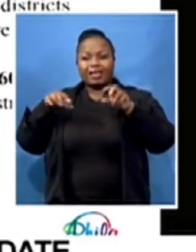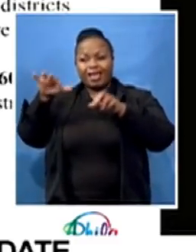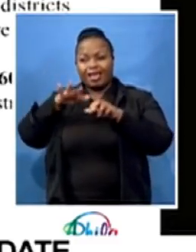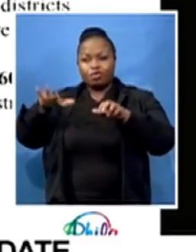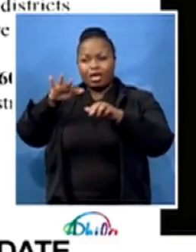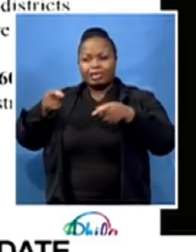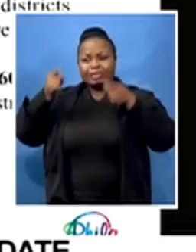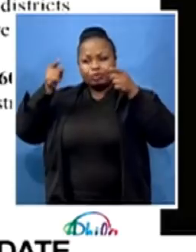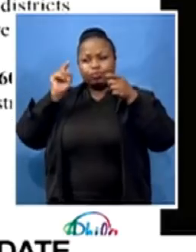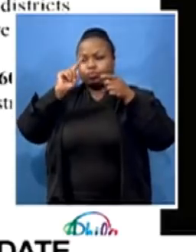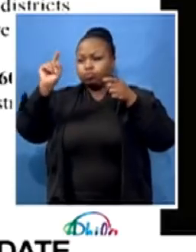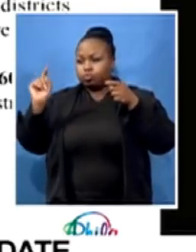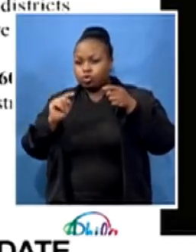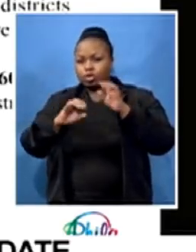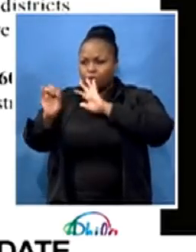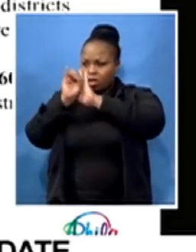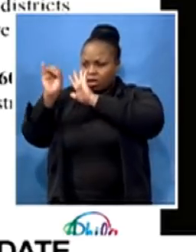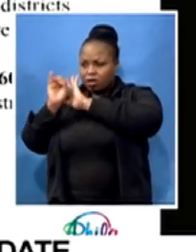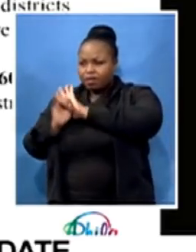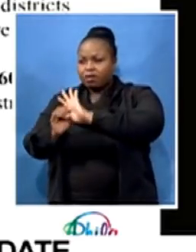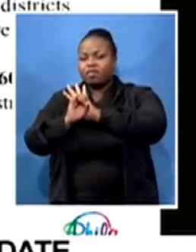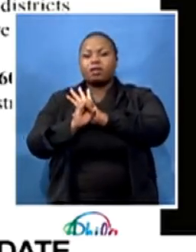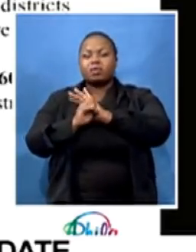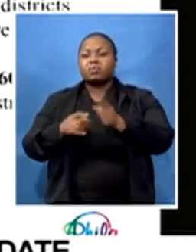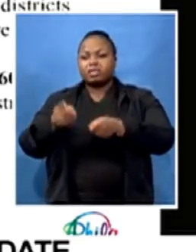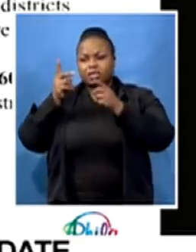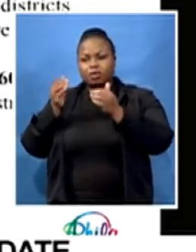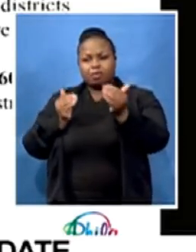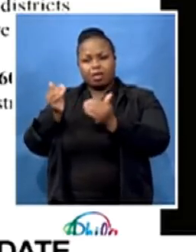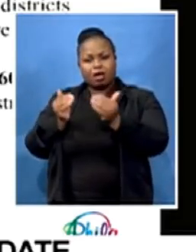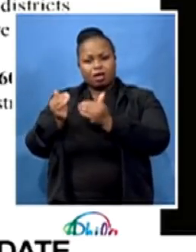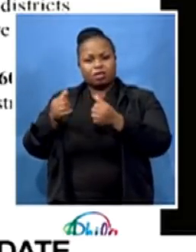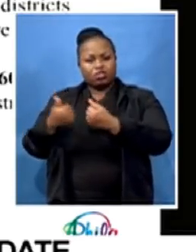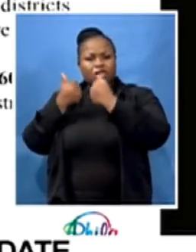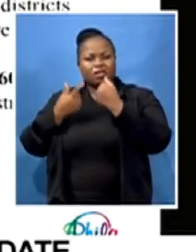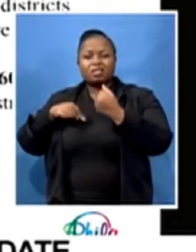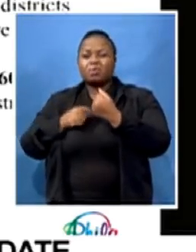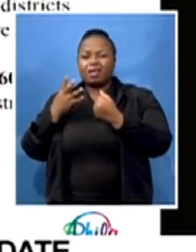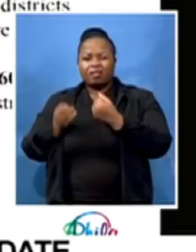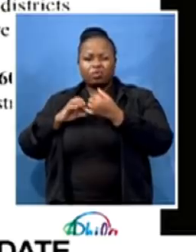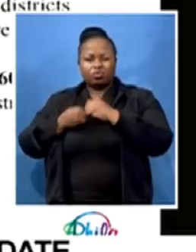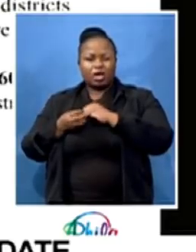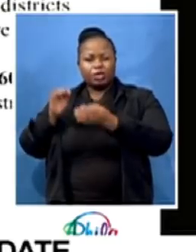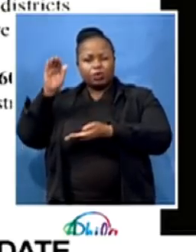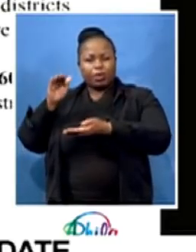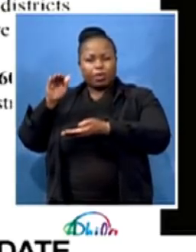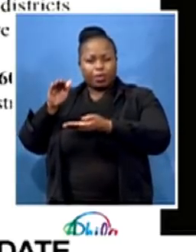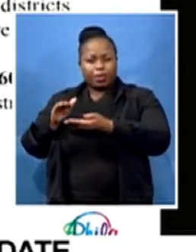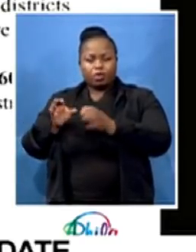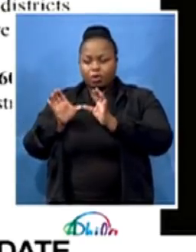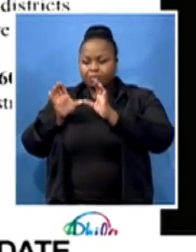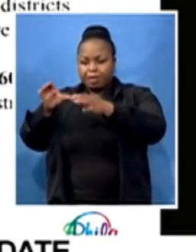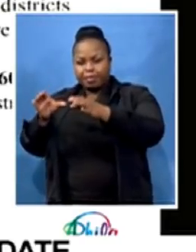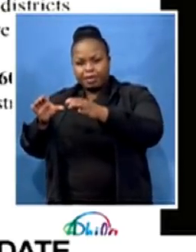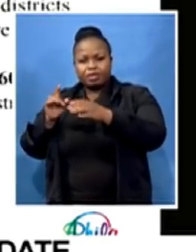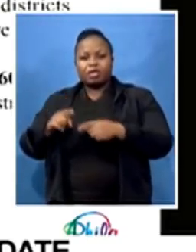see as being the major challenge that we see in those particular areas in terms of whether each one is seen as a hotspot or an area